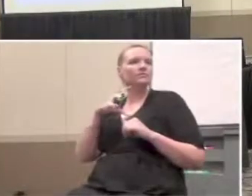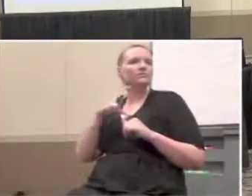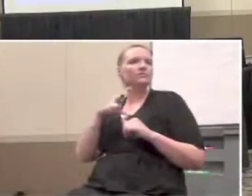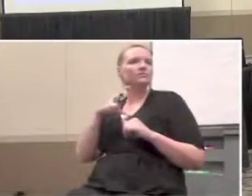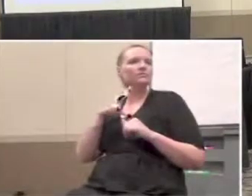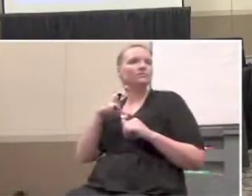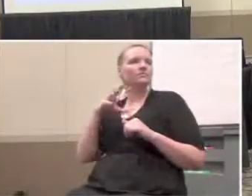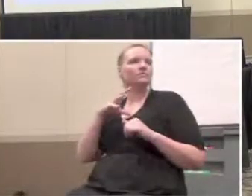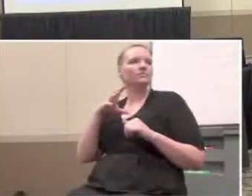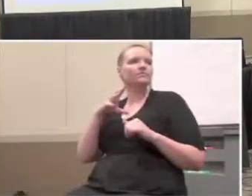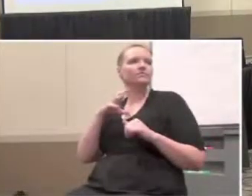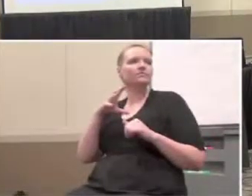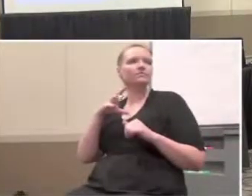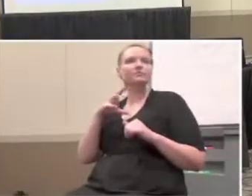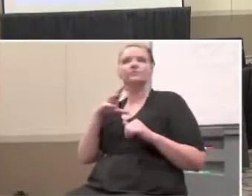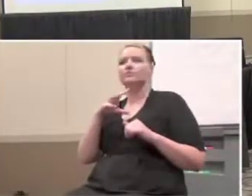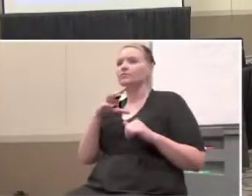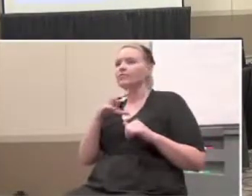Oh, okay.